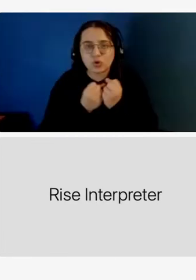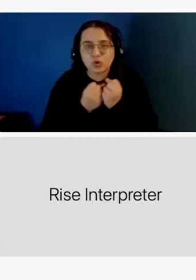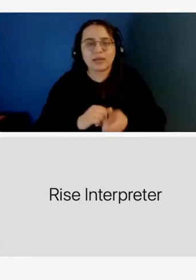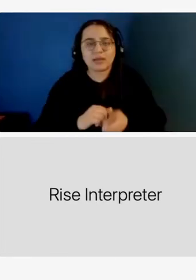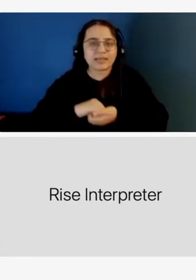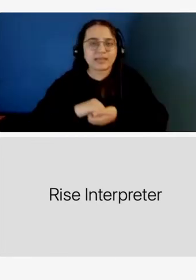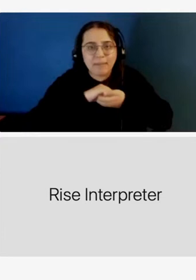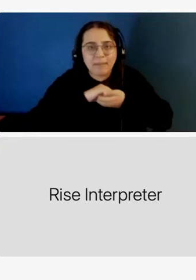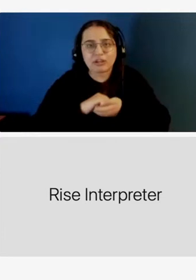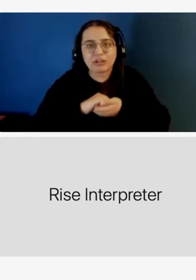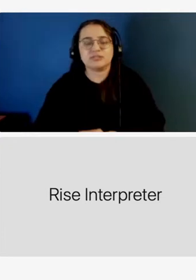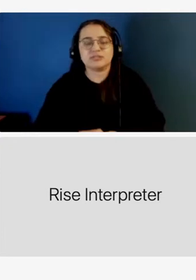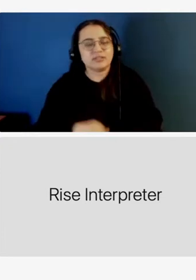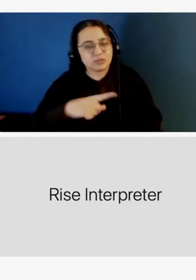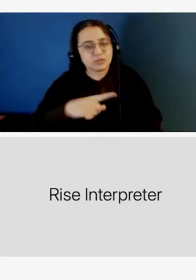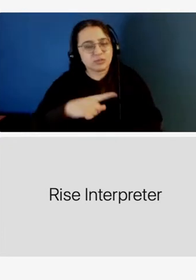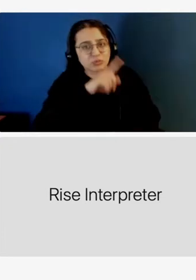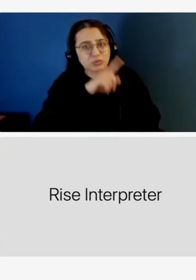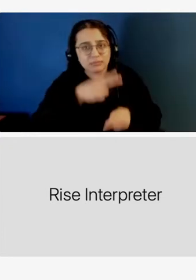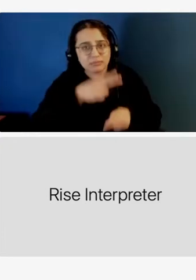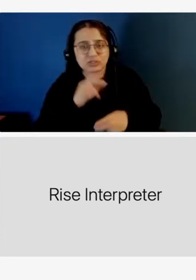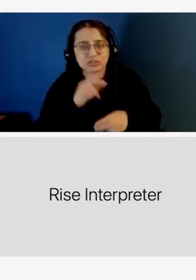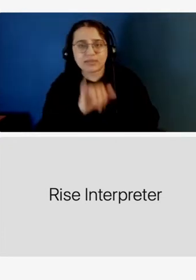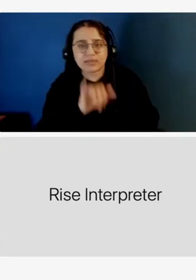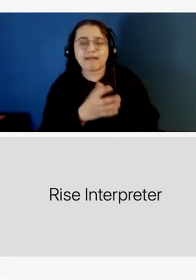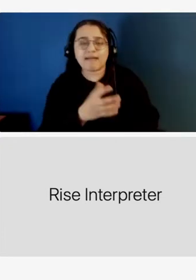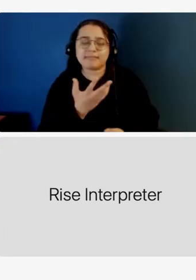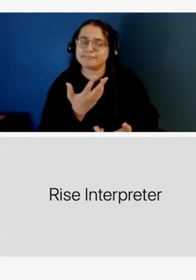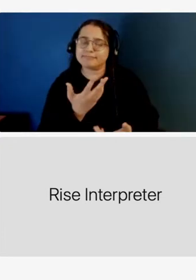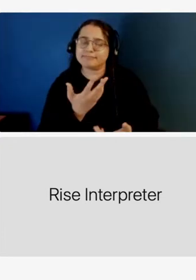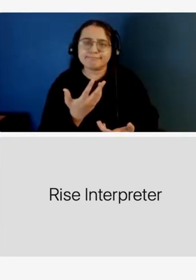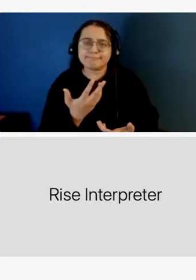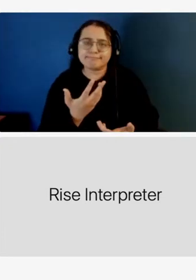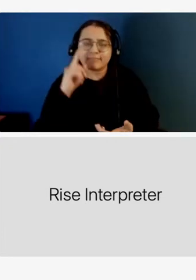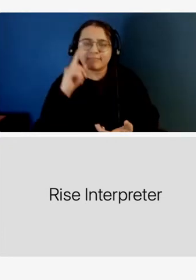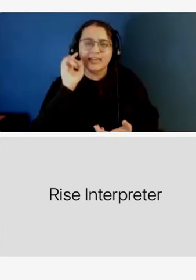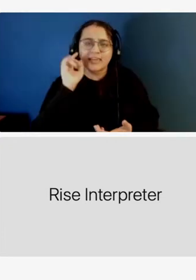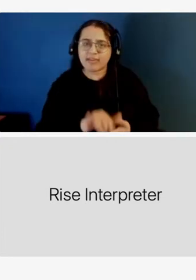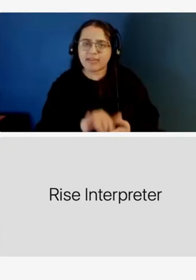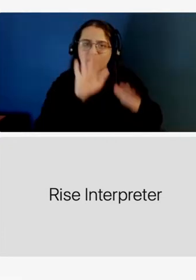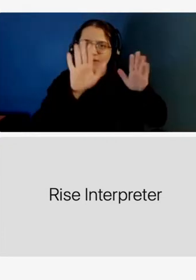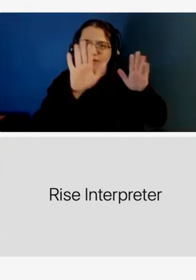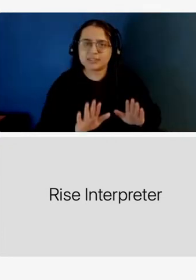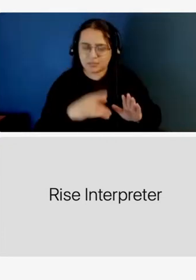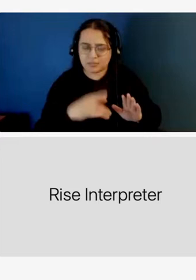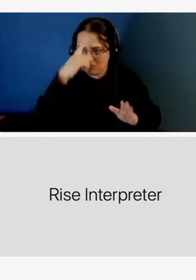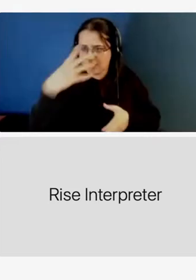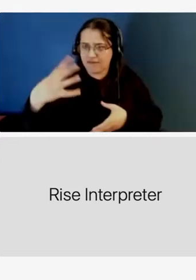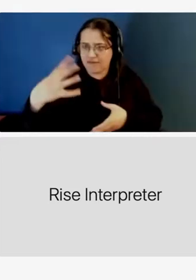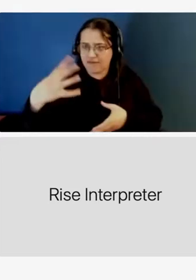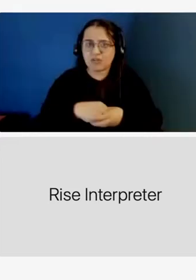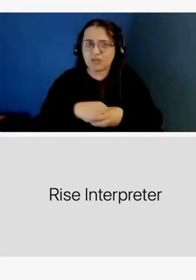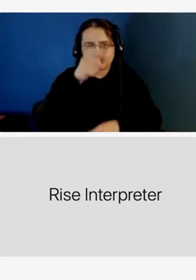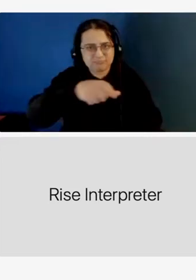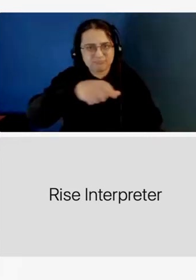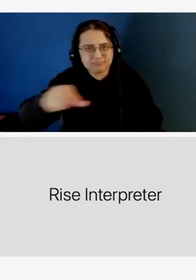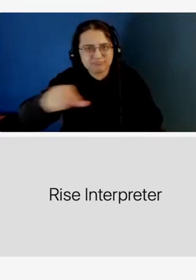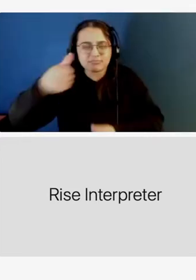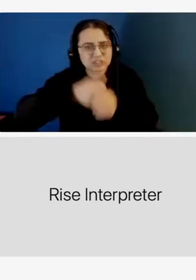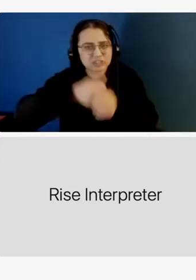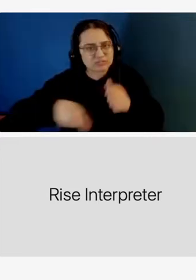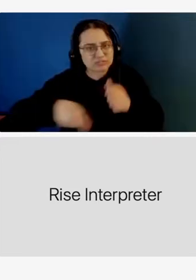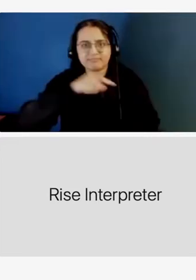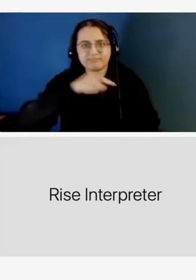that. And I think that's awesome for involving every single one. Also, I'm looking forward for the